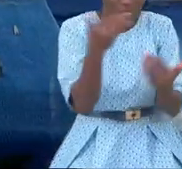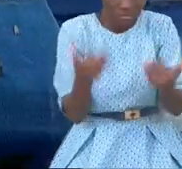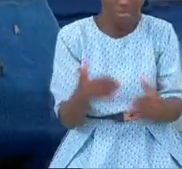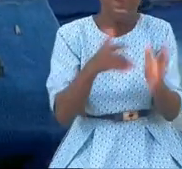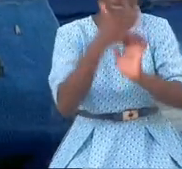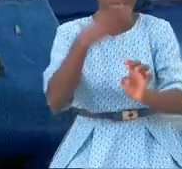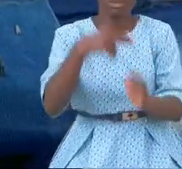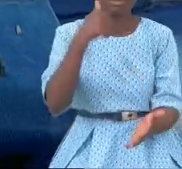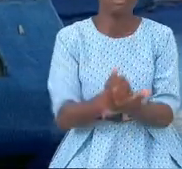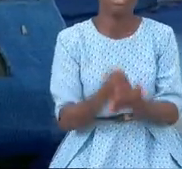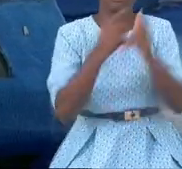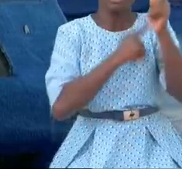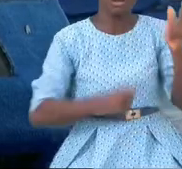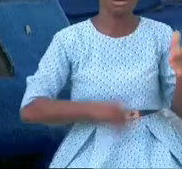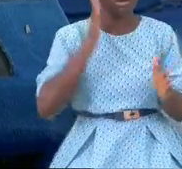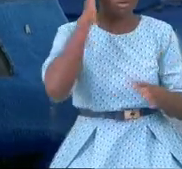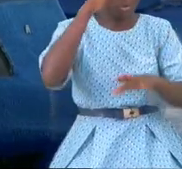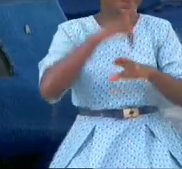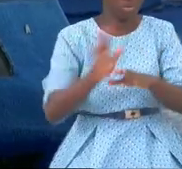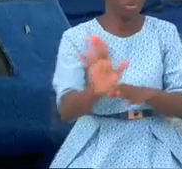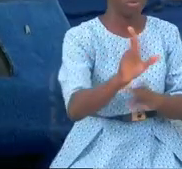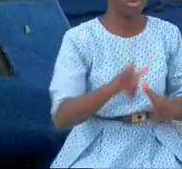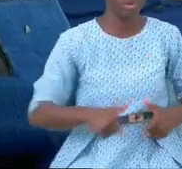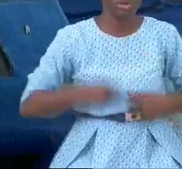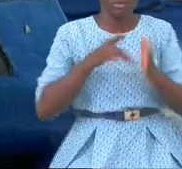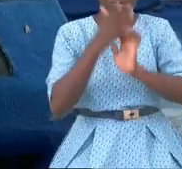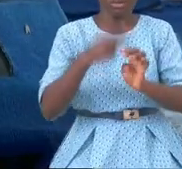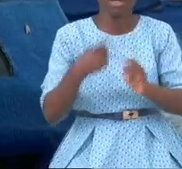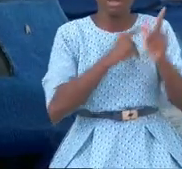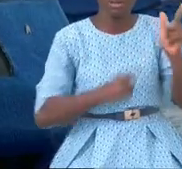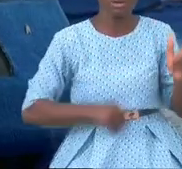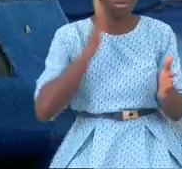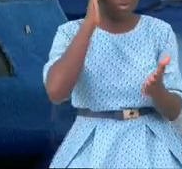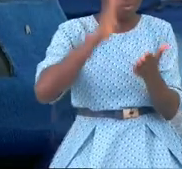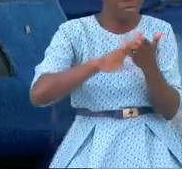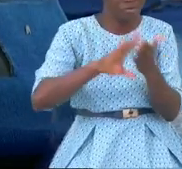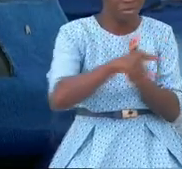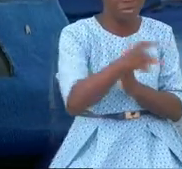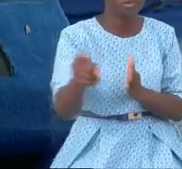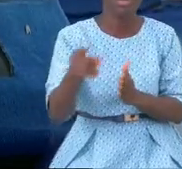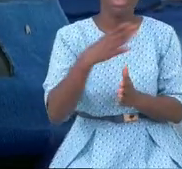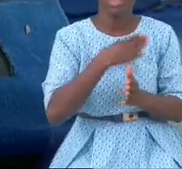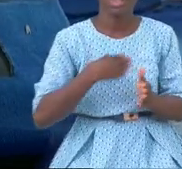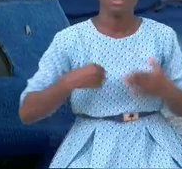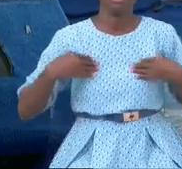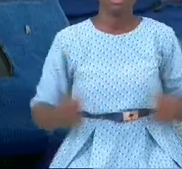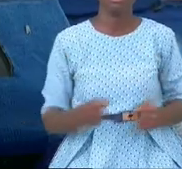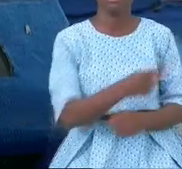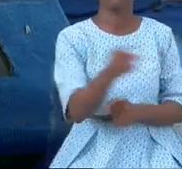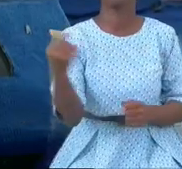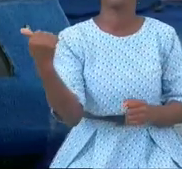will heal you. Any problem, any challenge, tonight you are free in